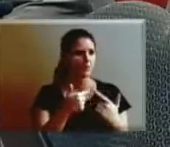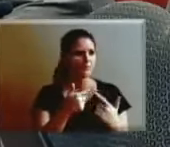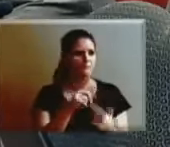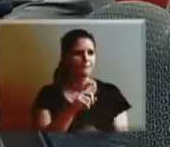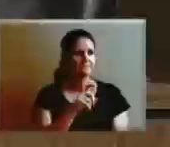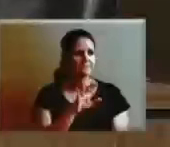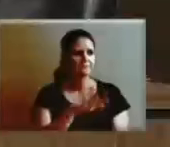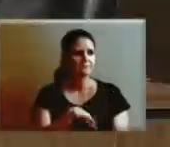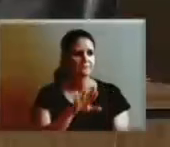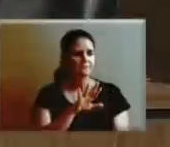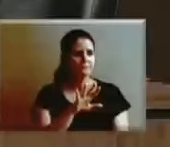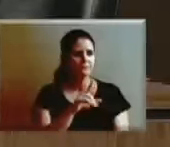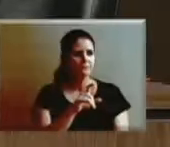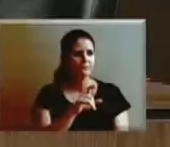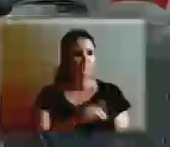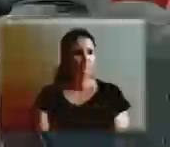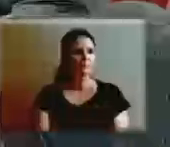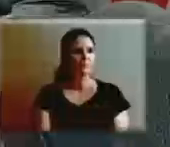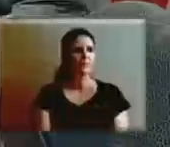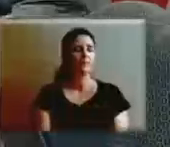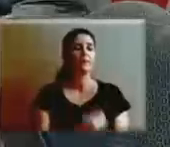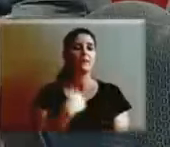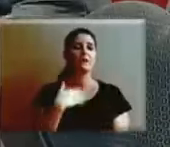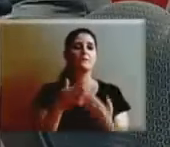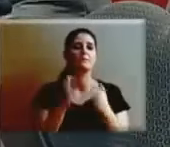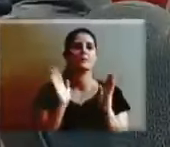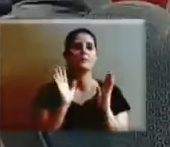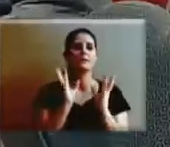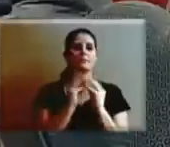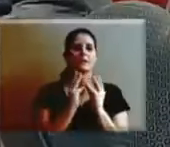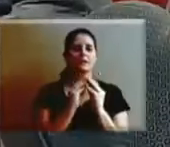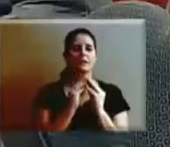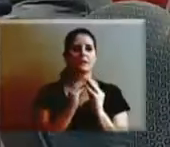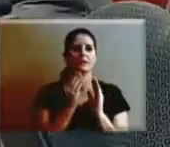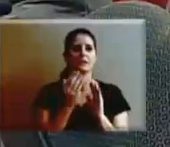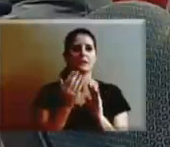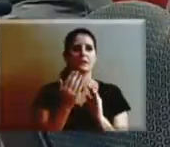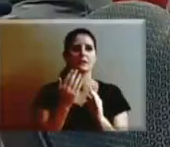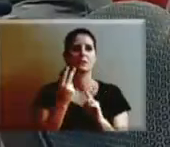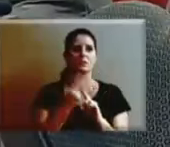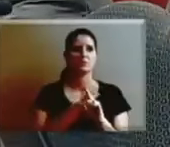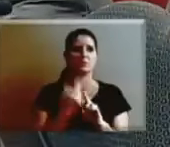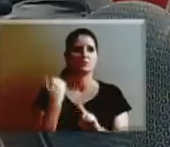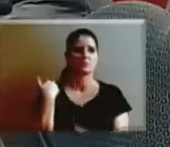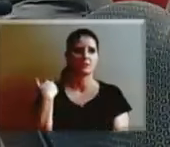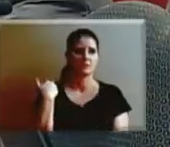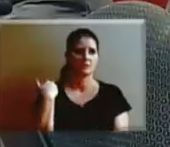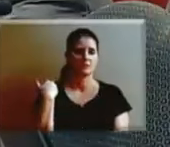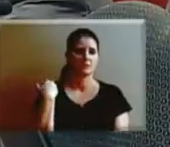Well, roundabout. We had a public meeting, and that was about 2 months ago.